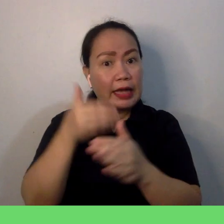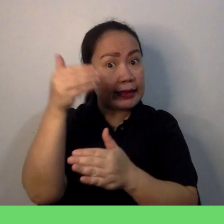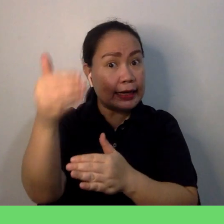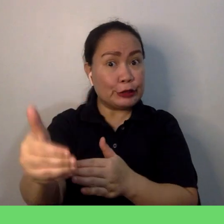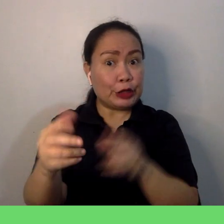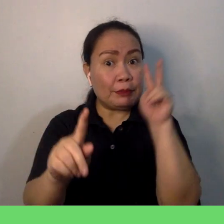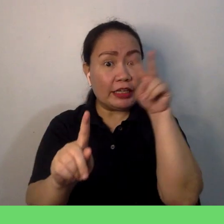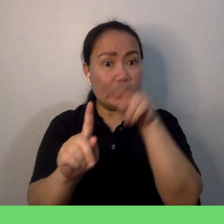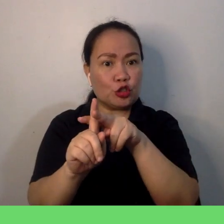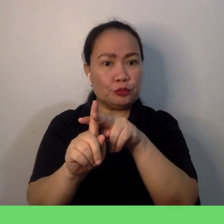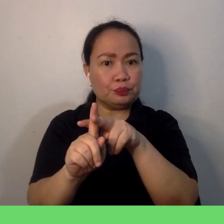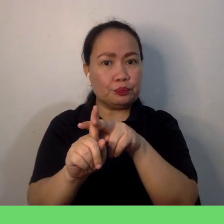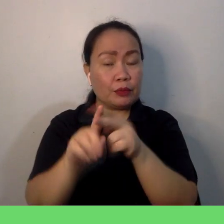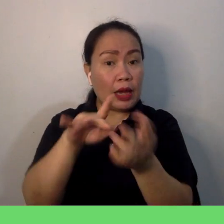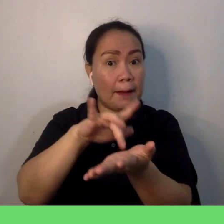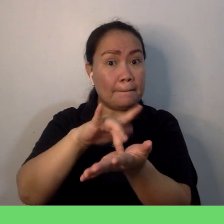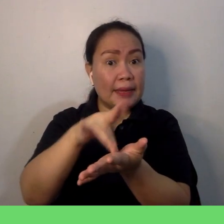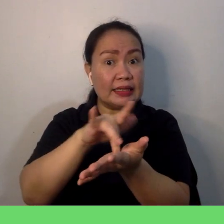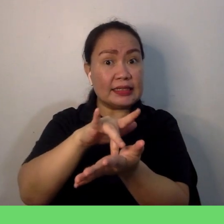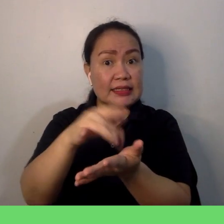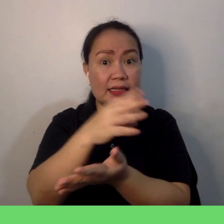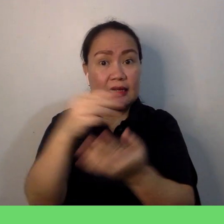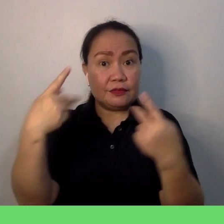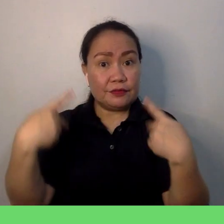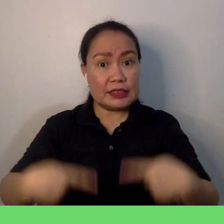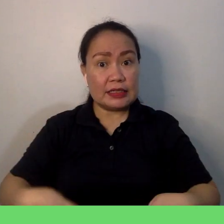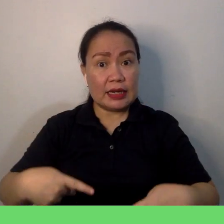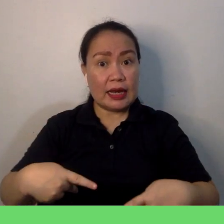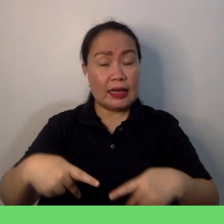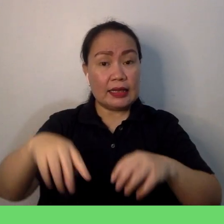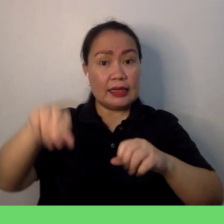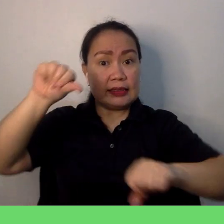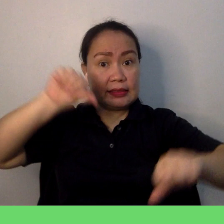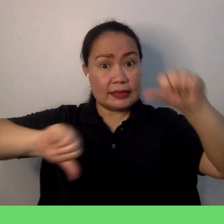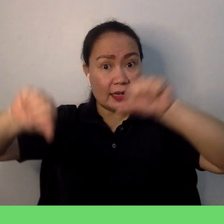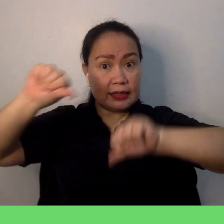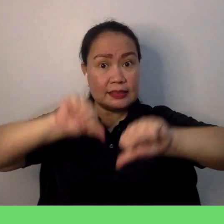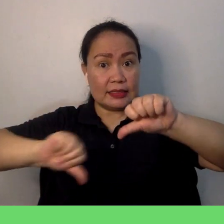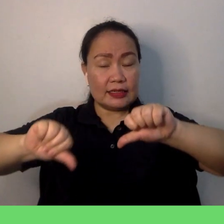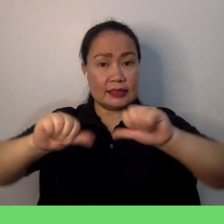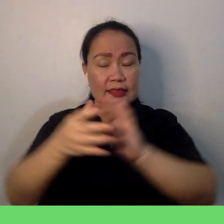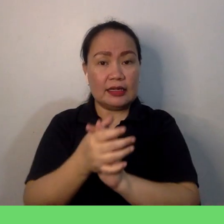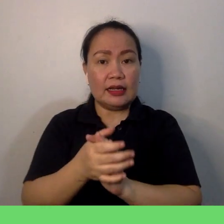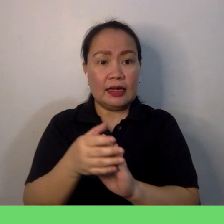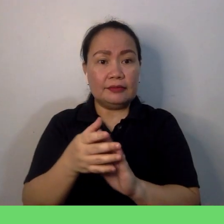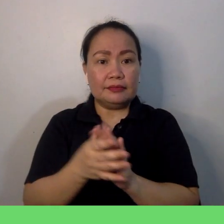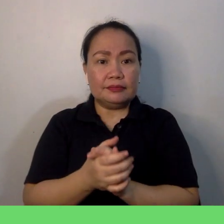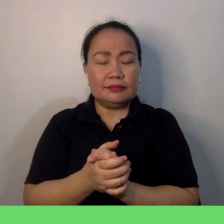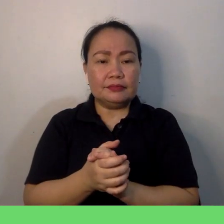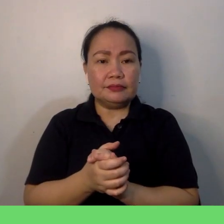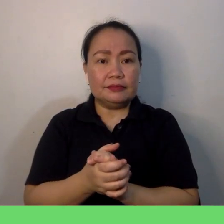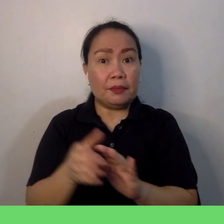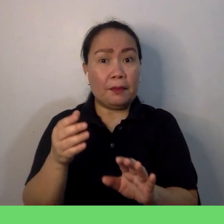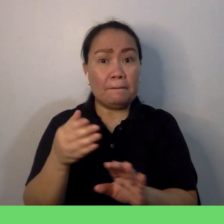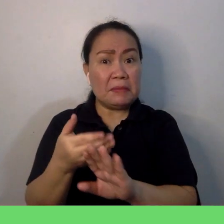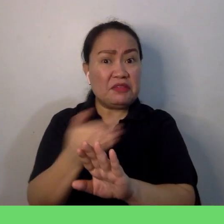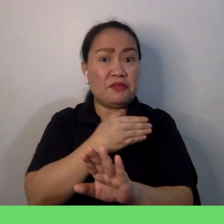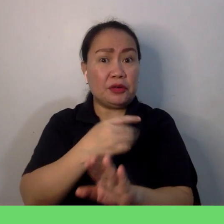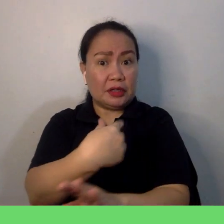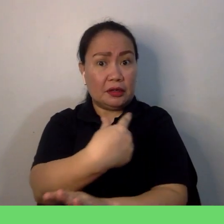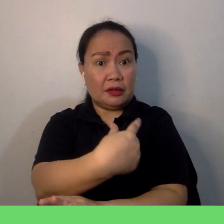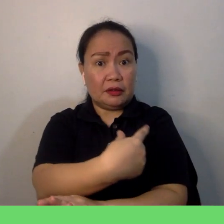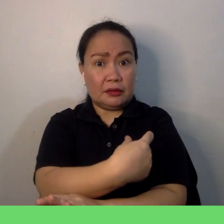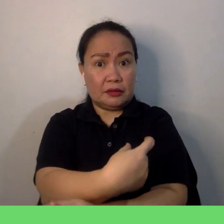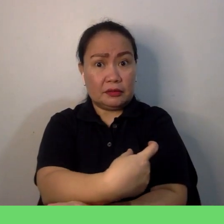is medicine and physical sciences. Bago tayo mag-come up with the vaccine, ilang study